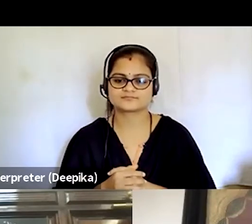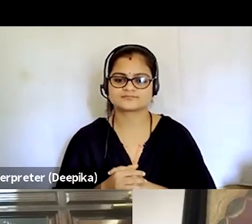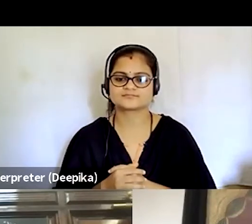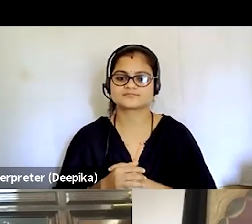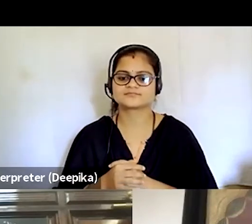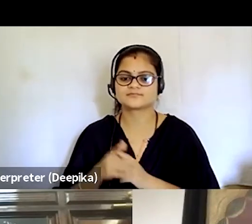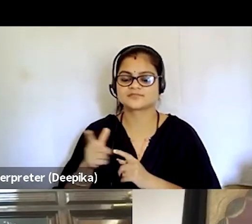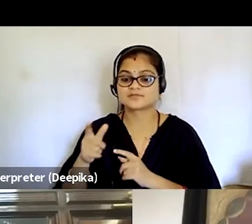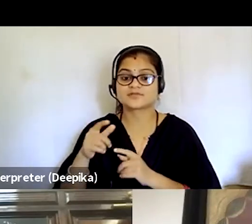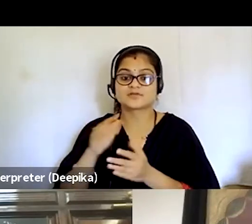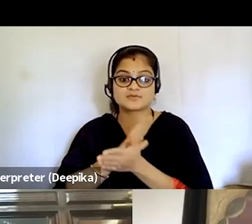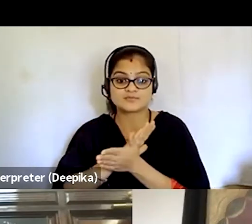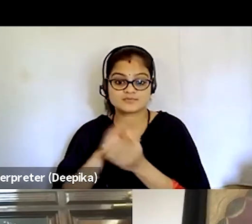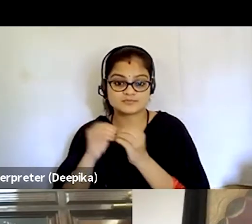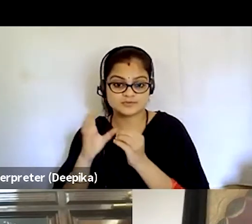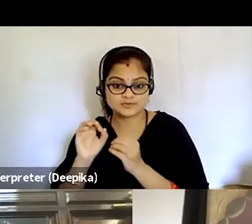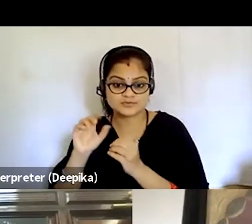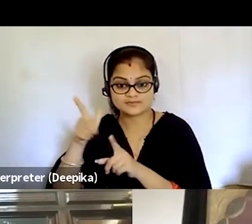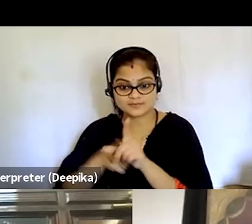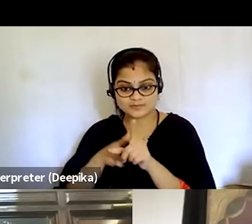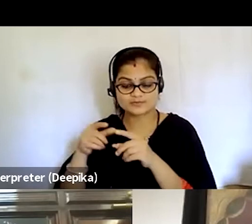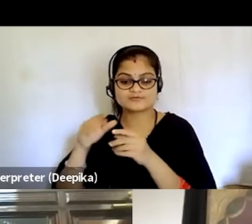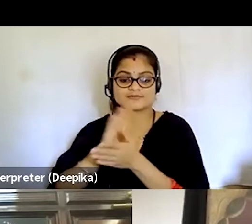scene, but